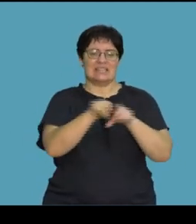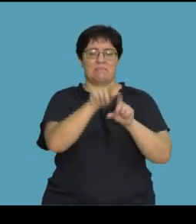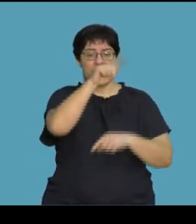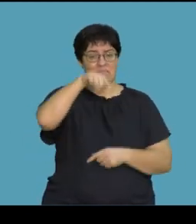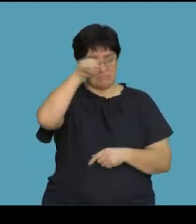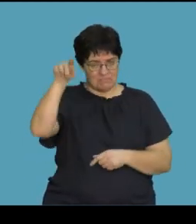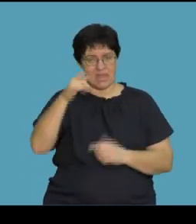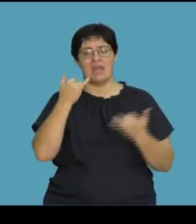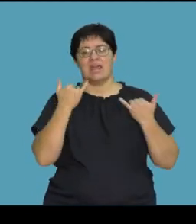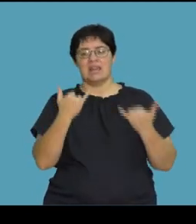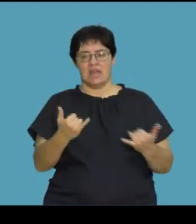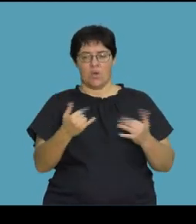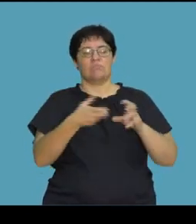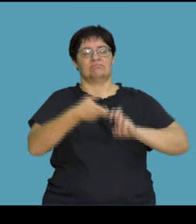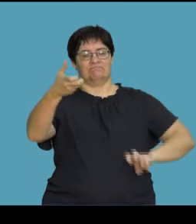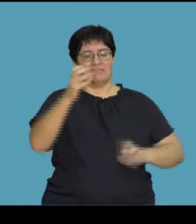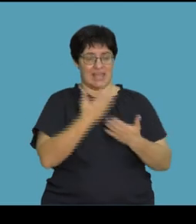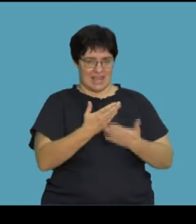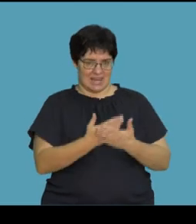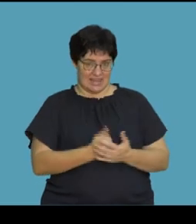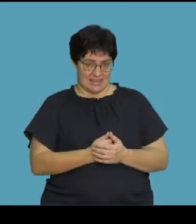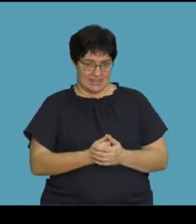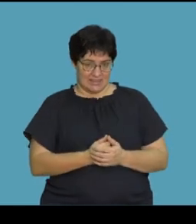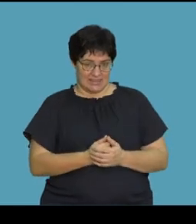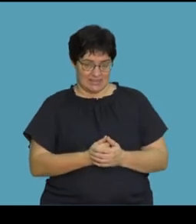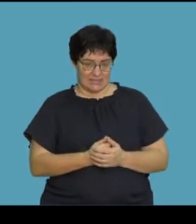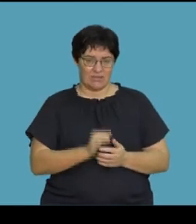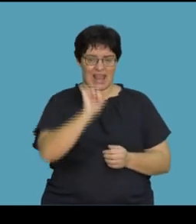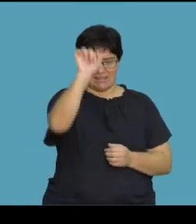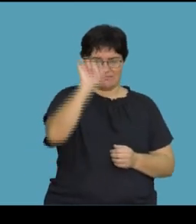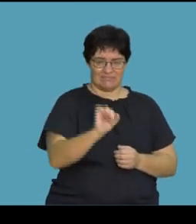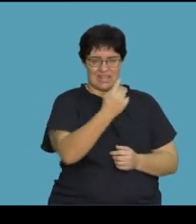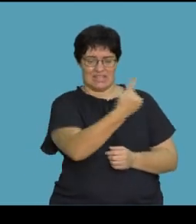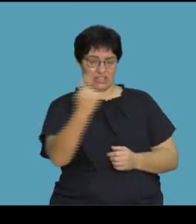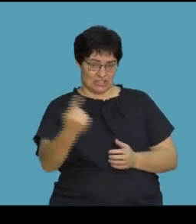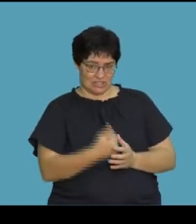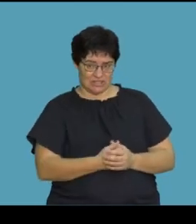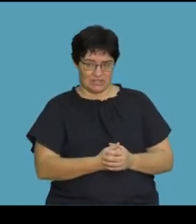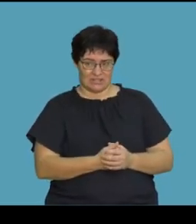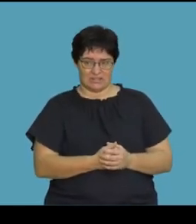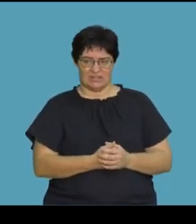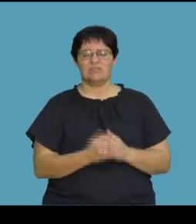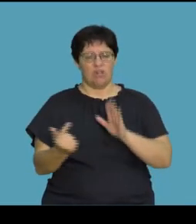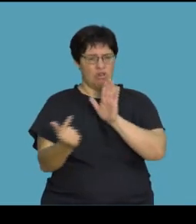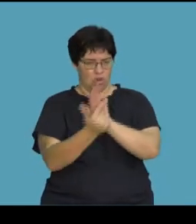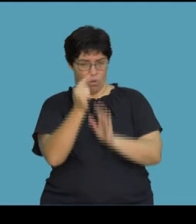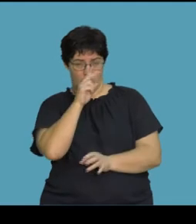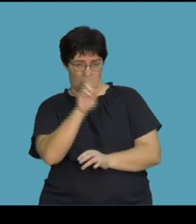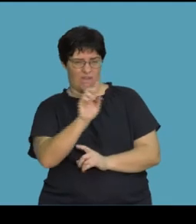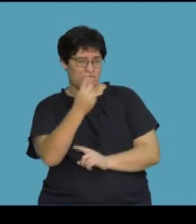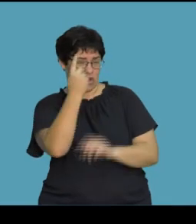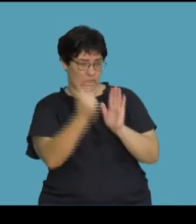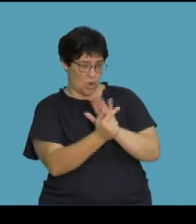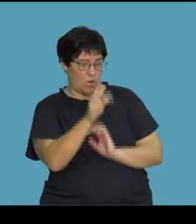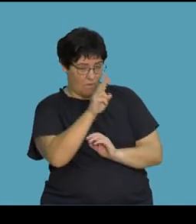same root, I can then separate them with 1 root each. Remember, it's just the law that we looked